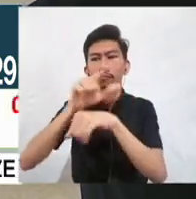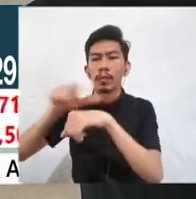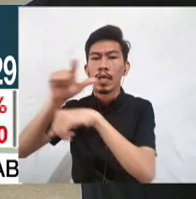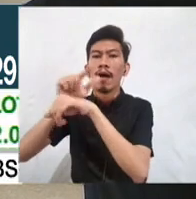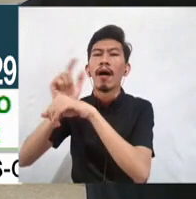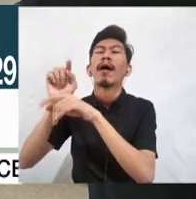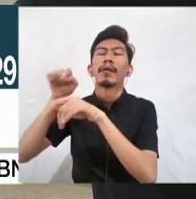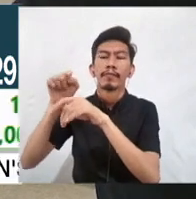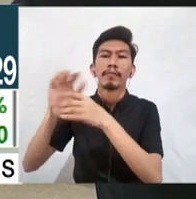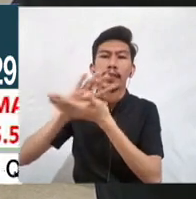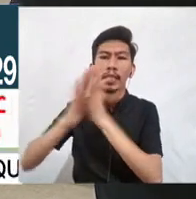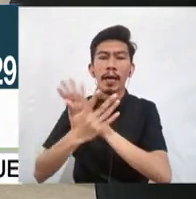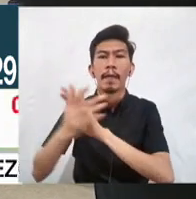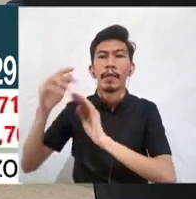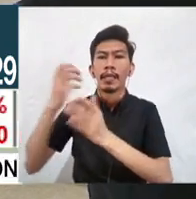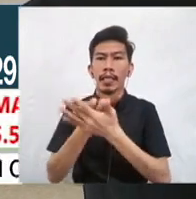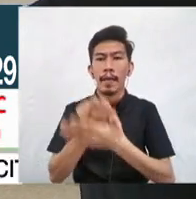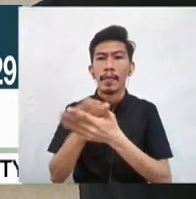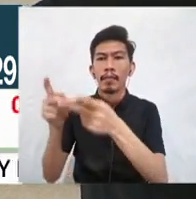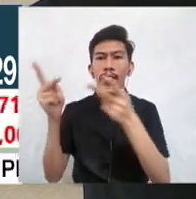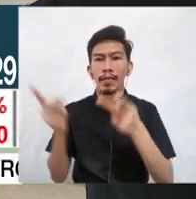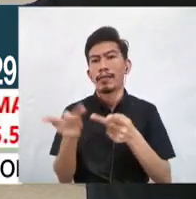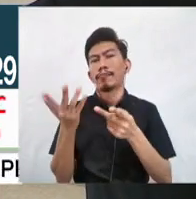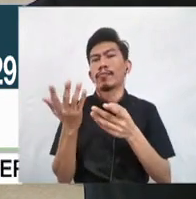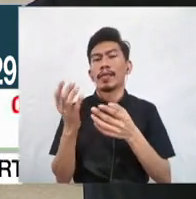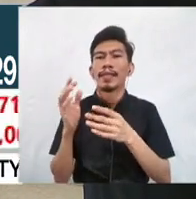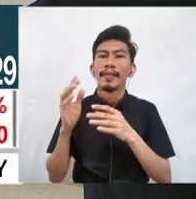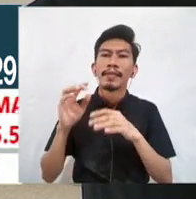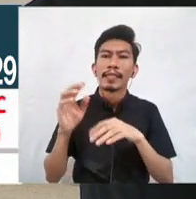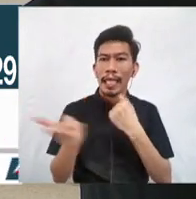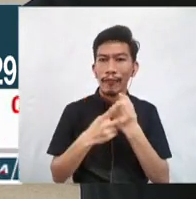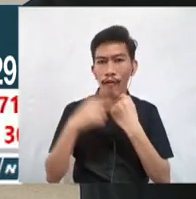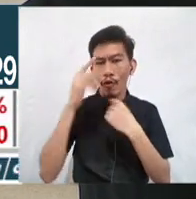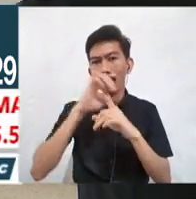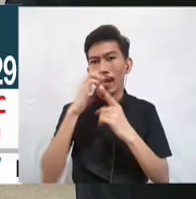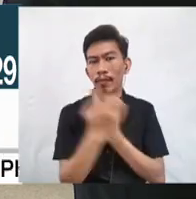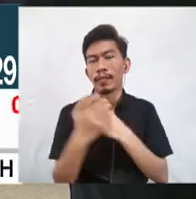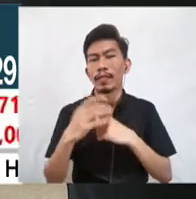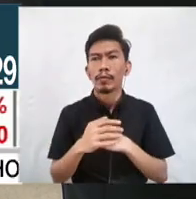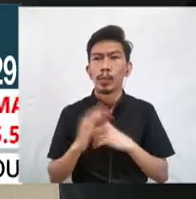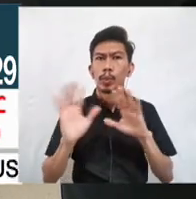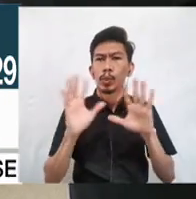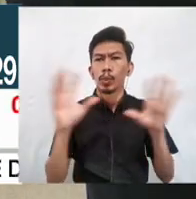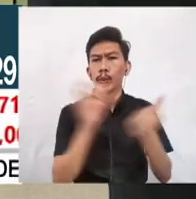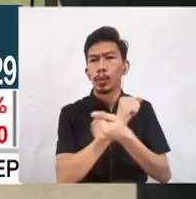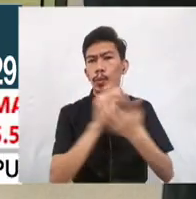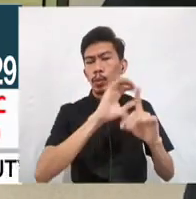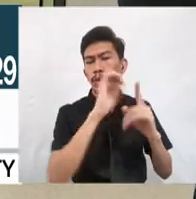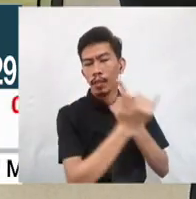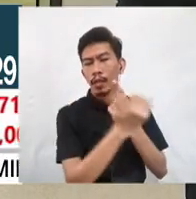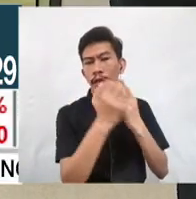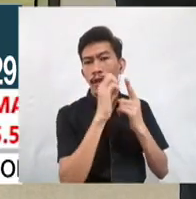zones. Mm-hmm. Which is environment friendly. No, we don't have we can industrialize without destroying the environment. Mm-hmm. So kung ano